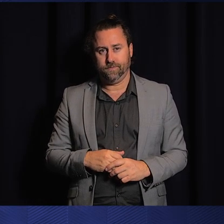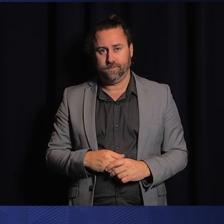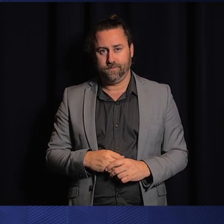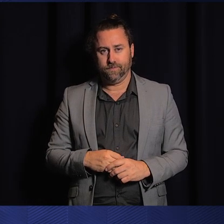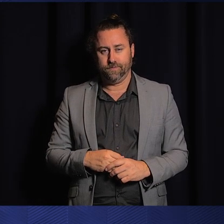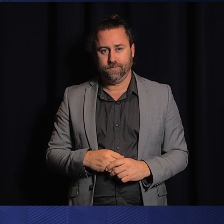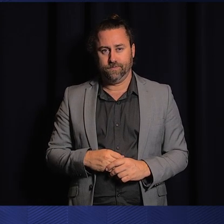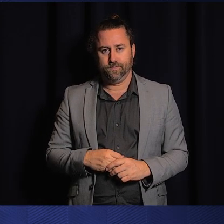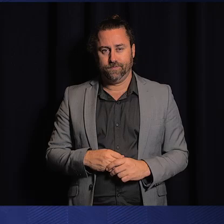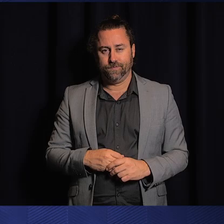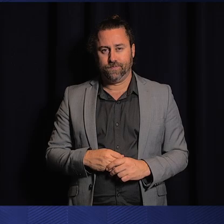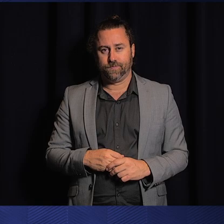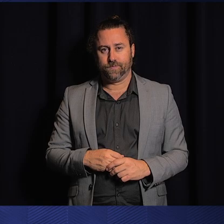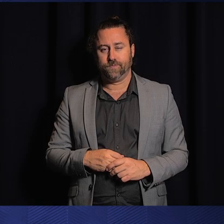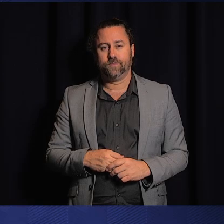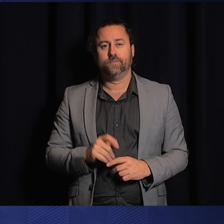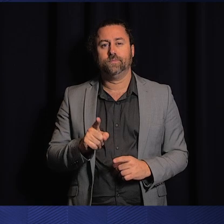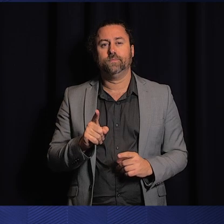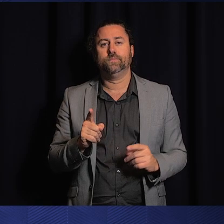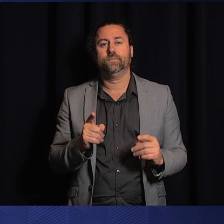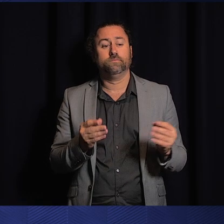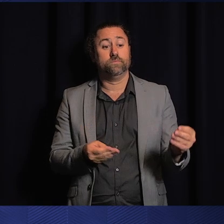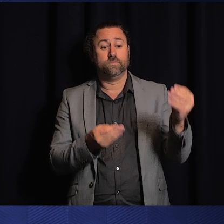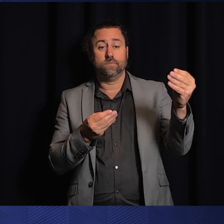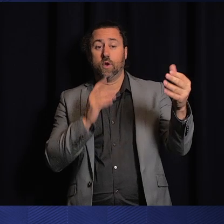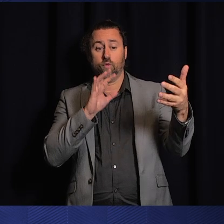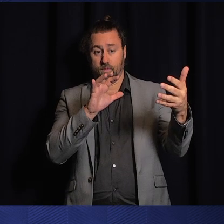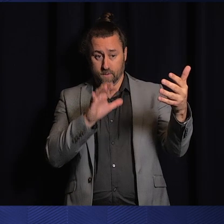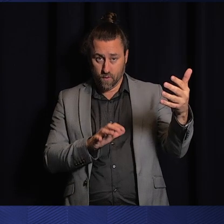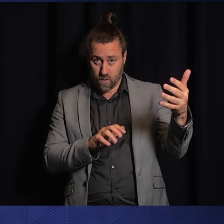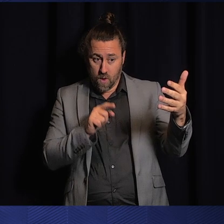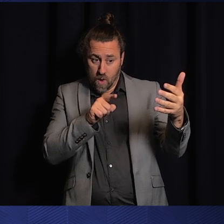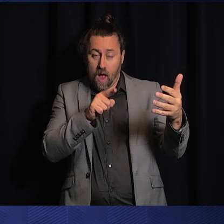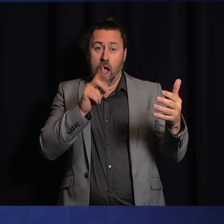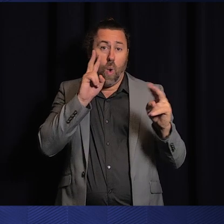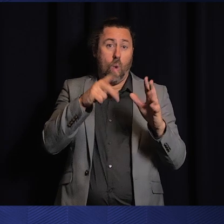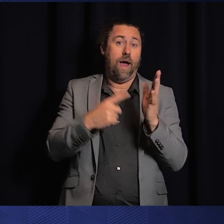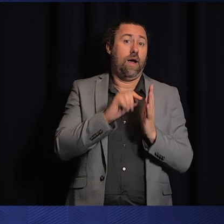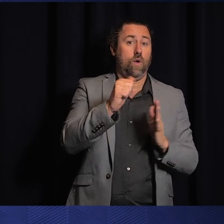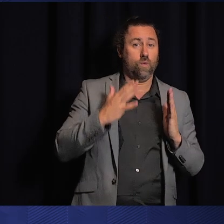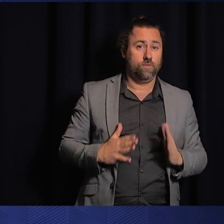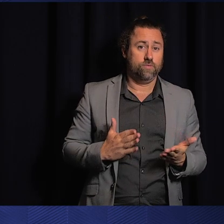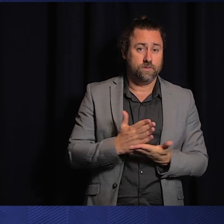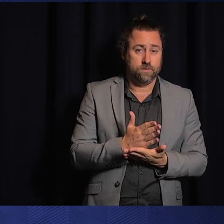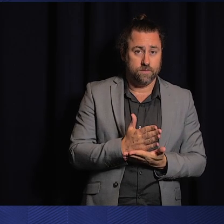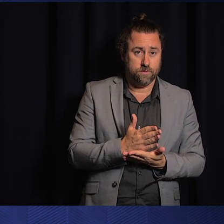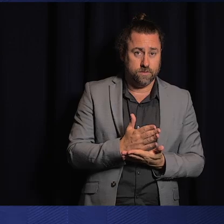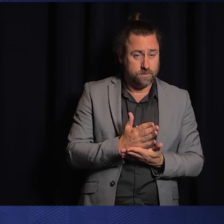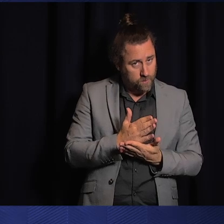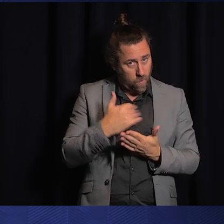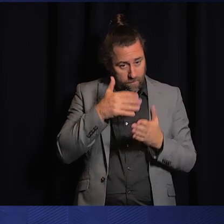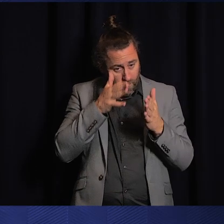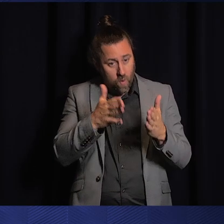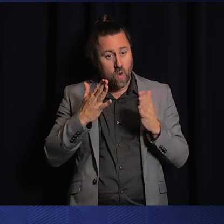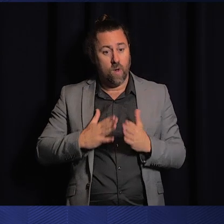Now, this document is expressive human rights-based approach. It took an expressive human rights-based